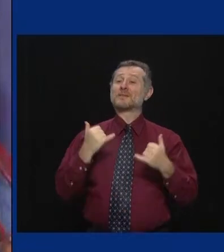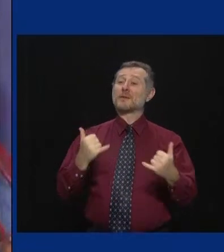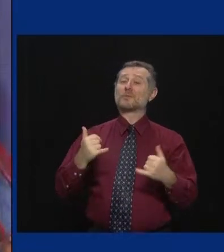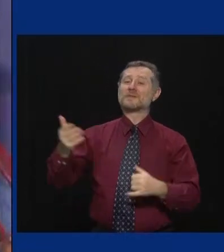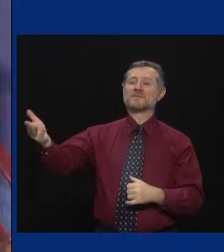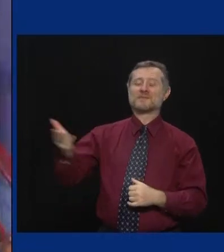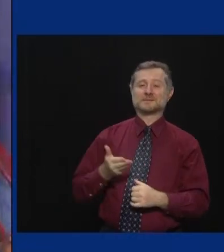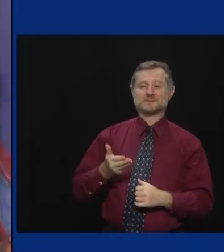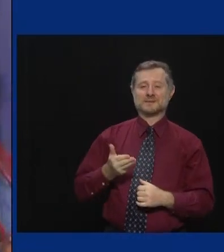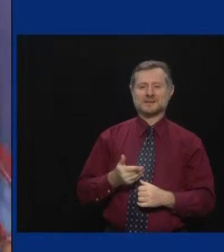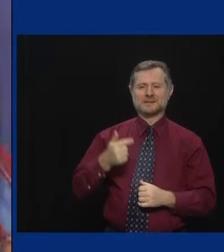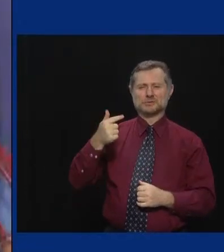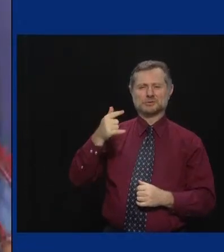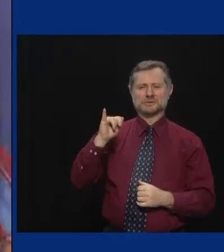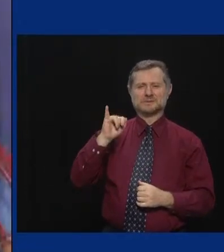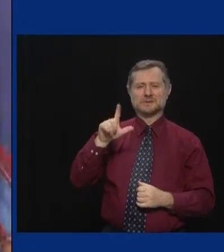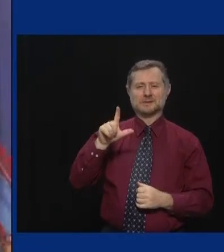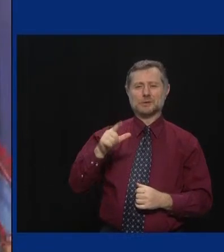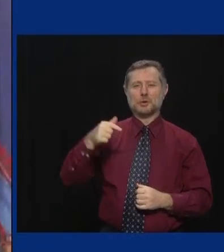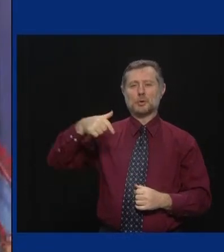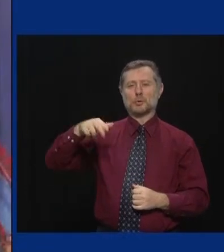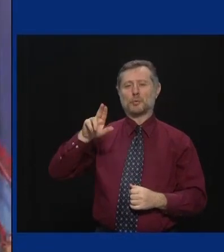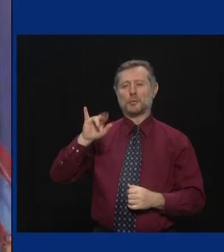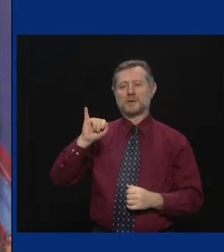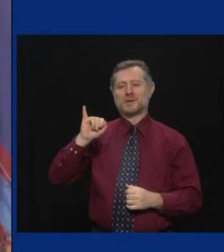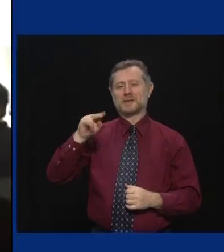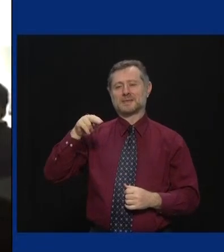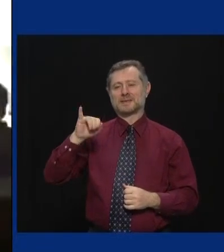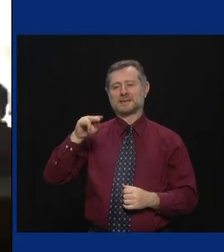talk about in more detail what we're doing here. Thank you, Gil.